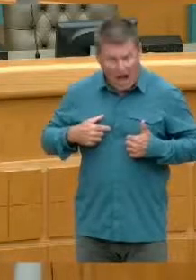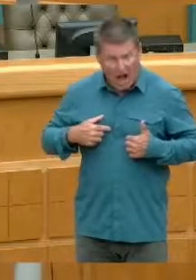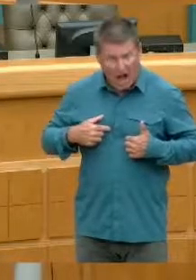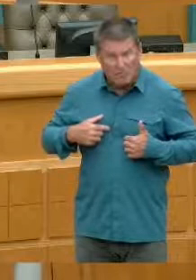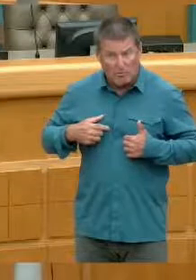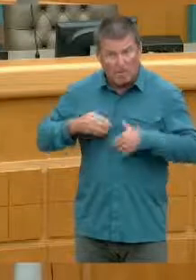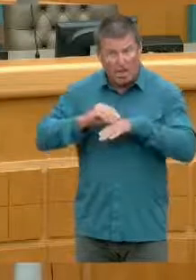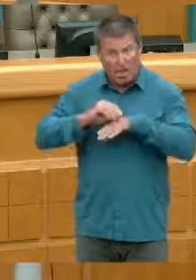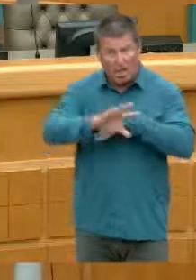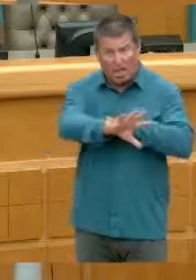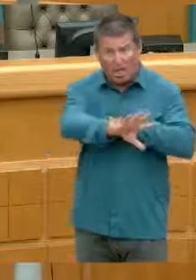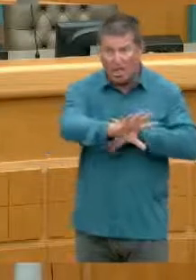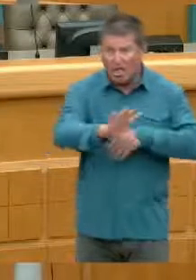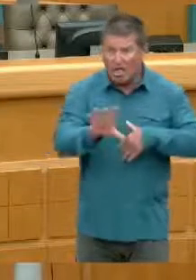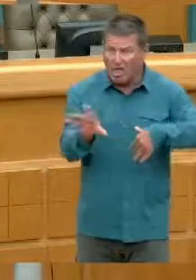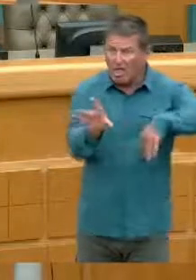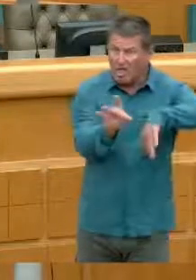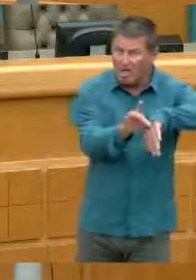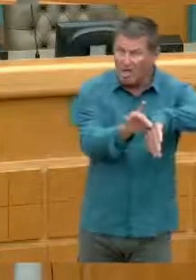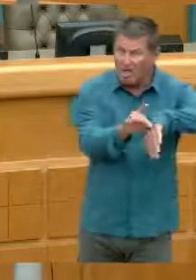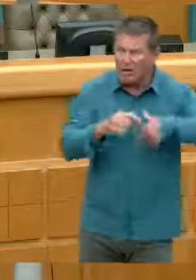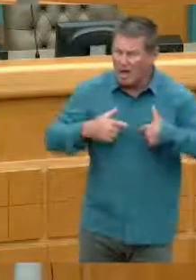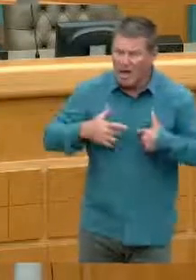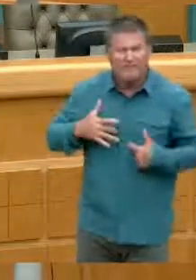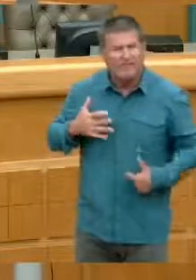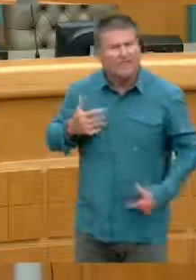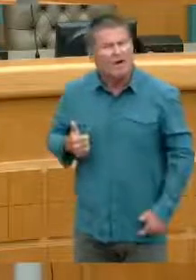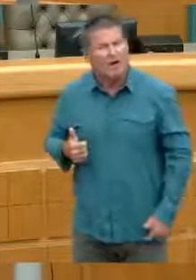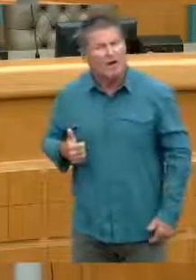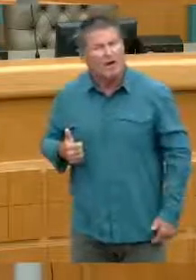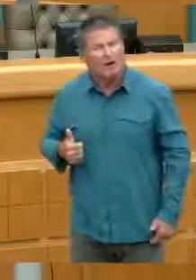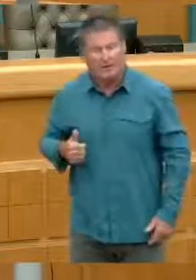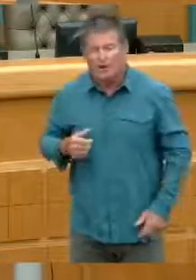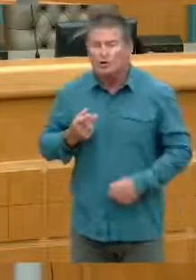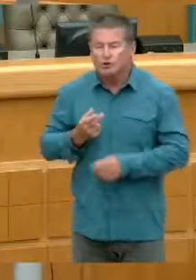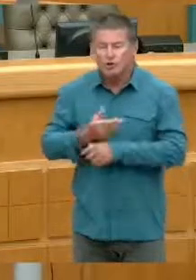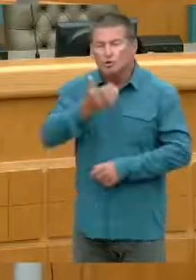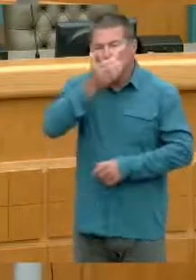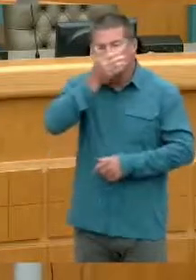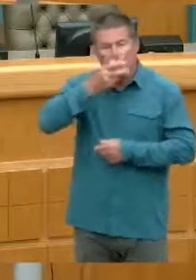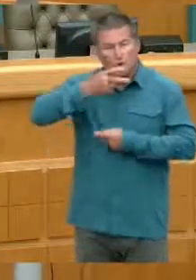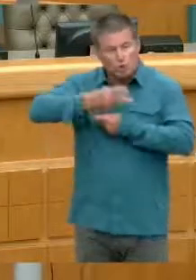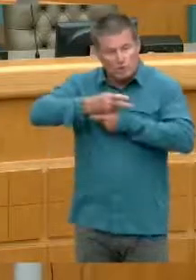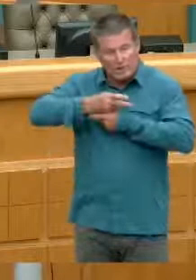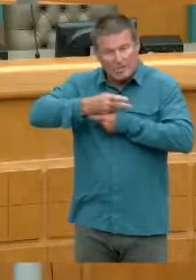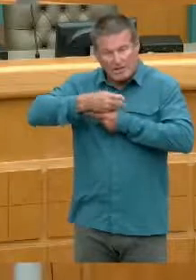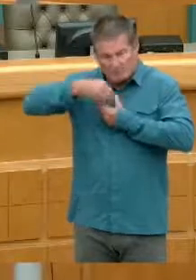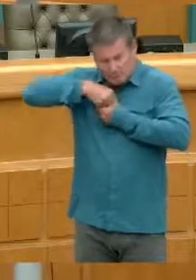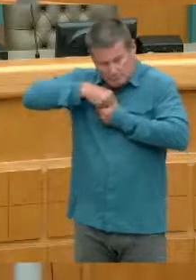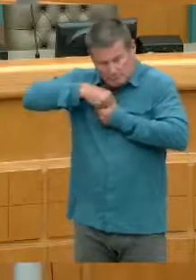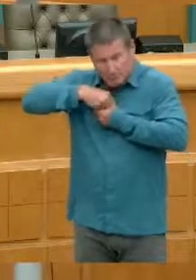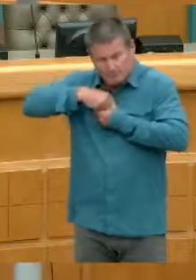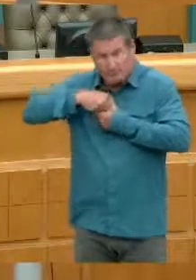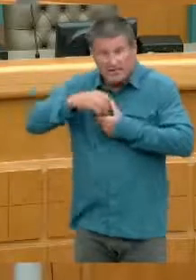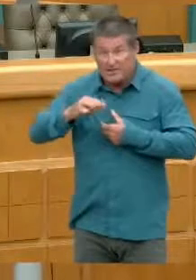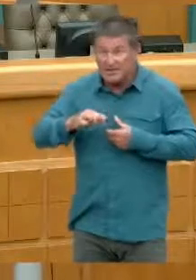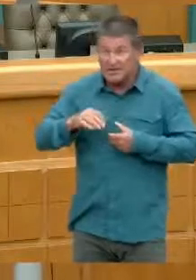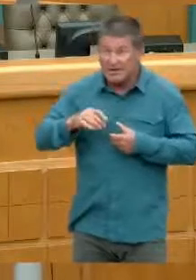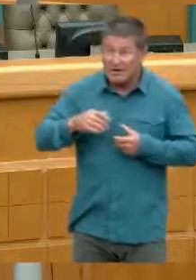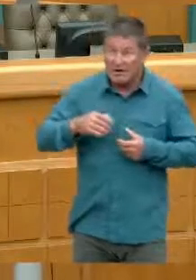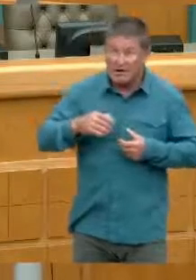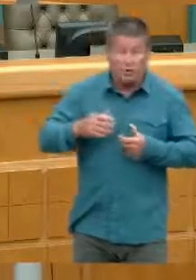So wearing a face mask helps prevent transmission. Also, if you don't have COVID-19, wearing a face mask helps you not